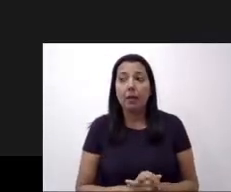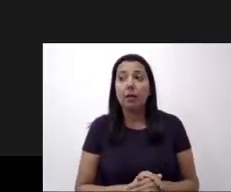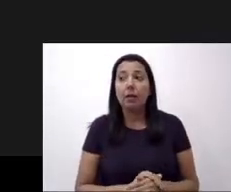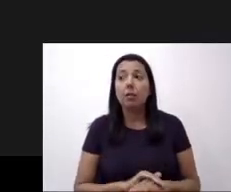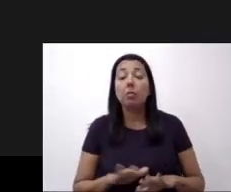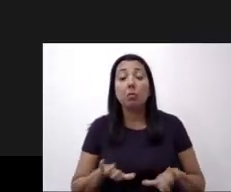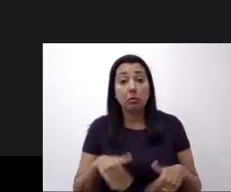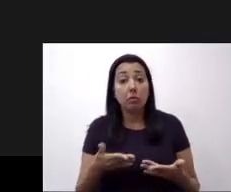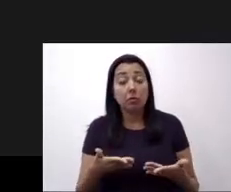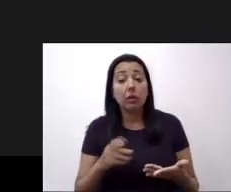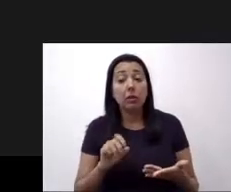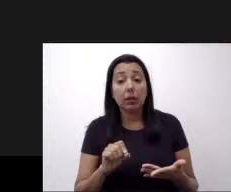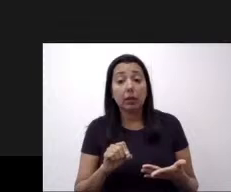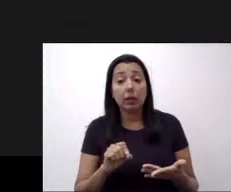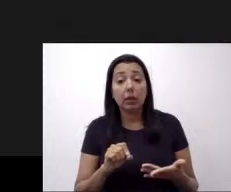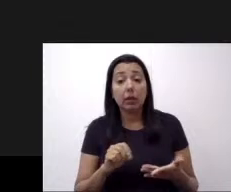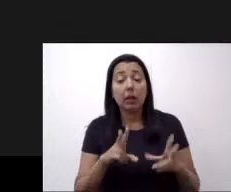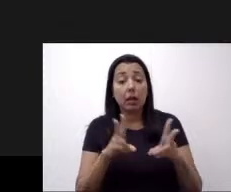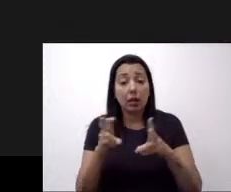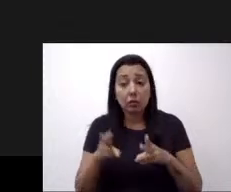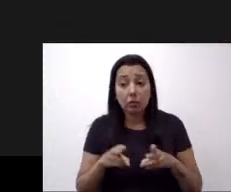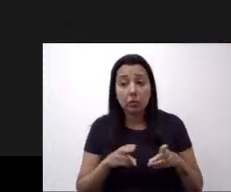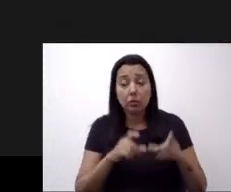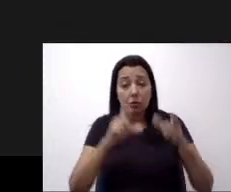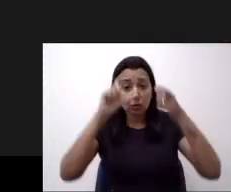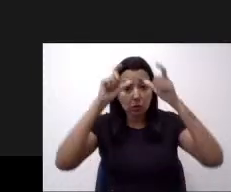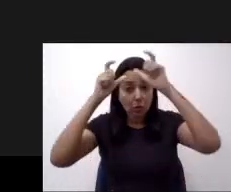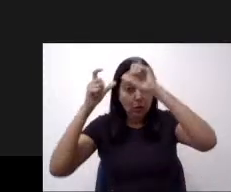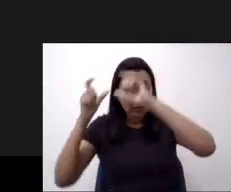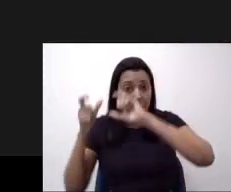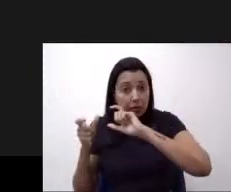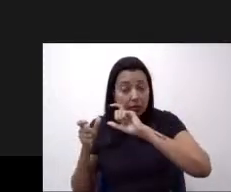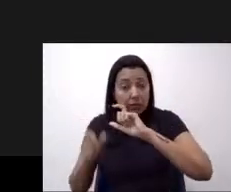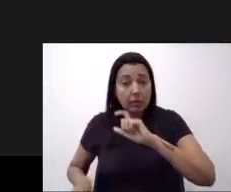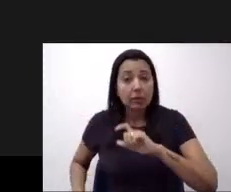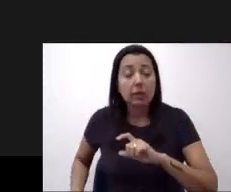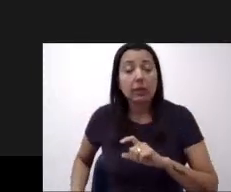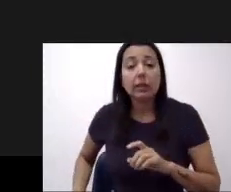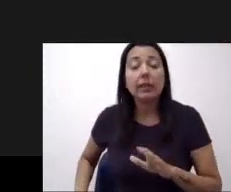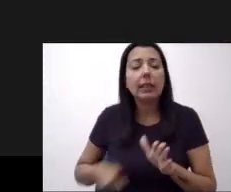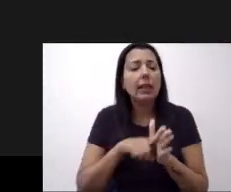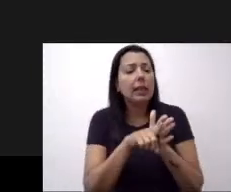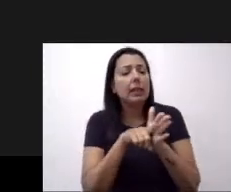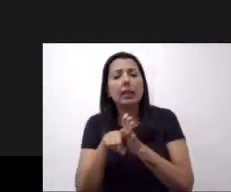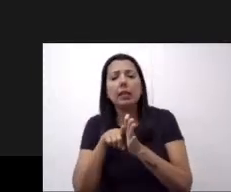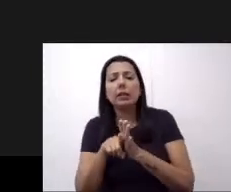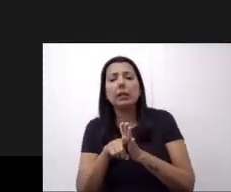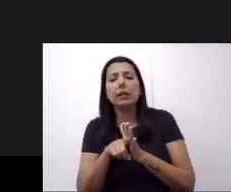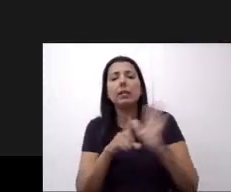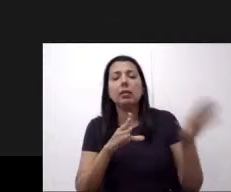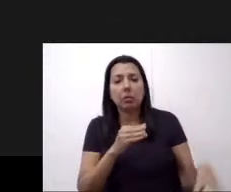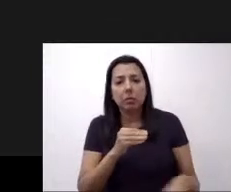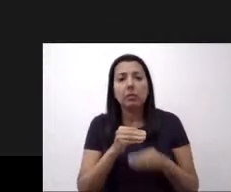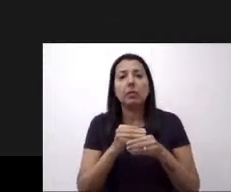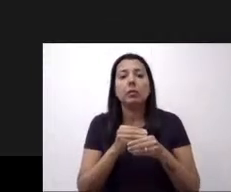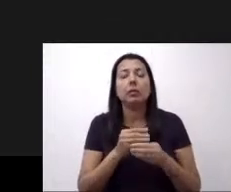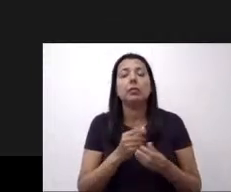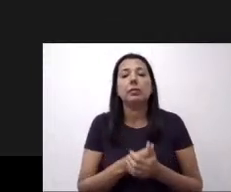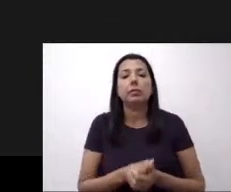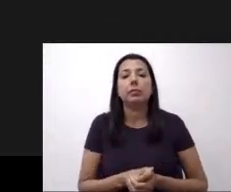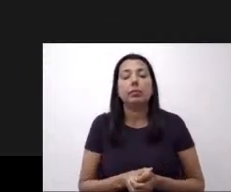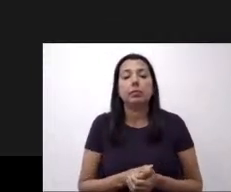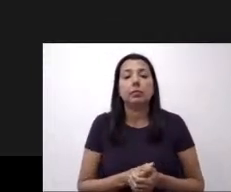cognitive approaches in the analysis of their implementation. They emphasize how